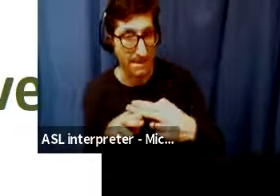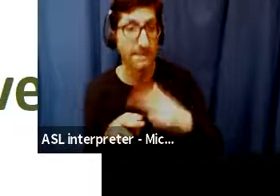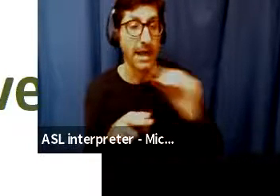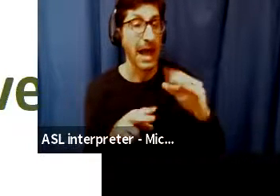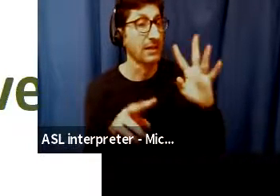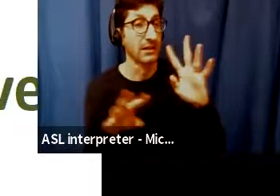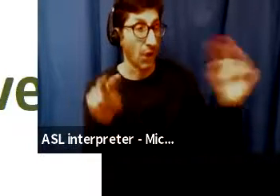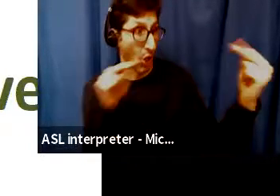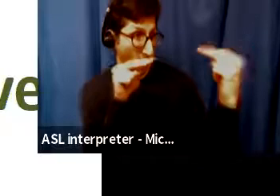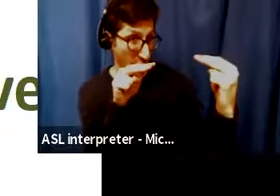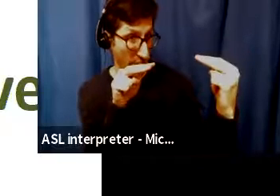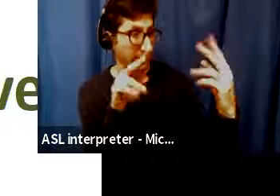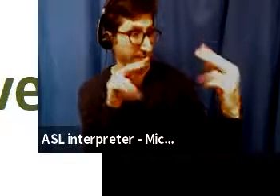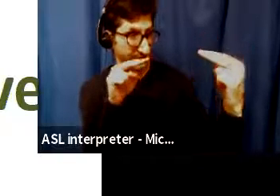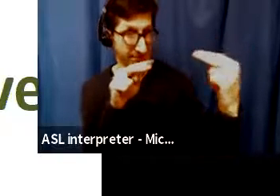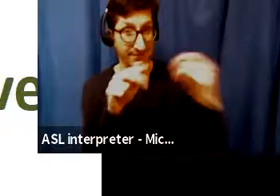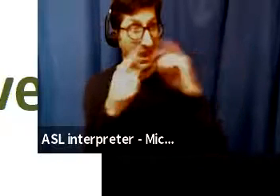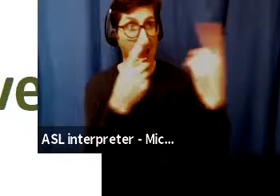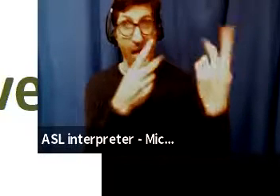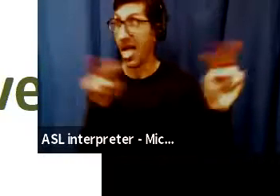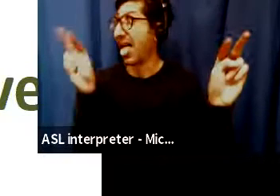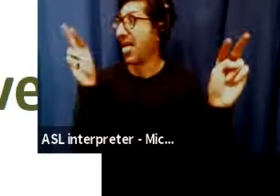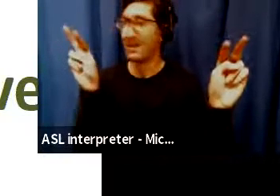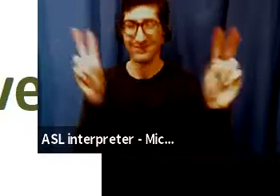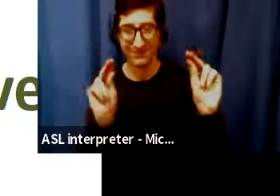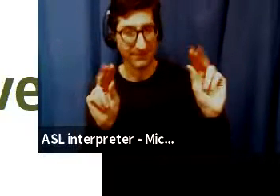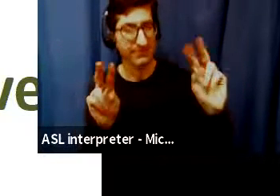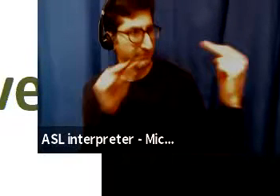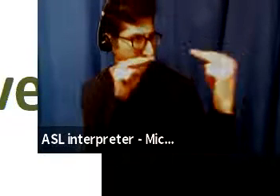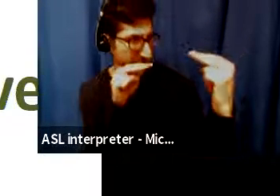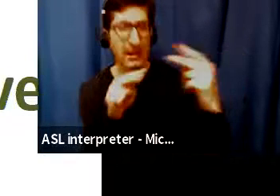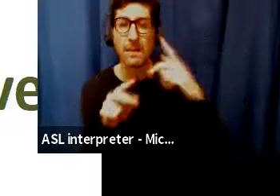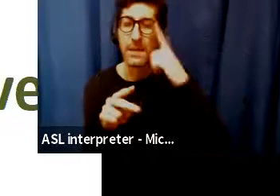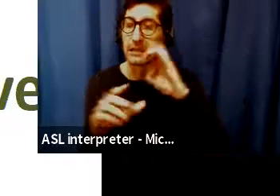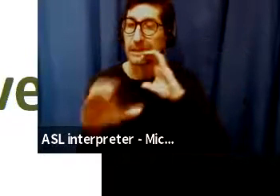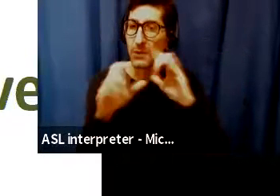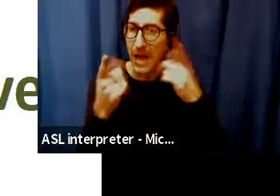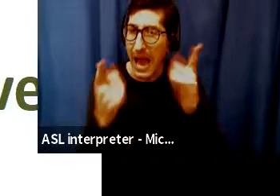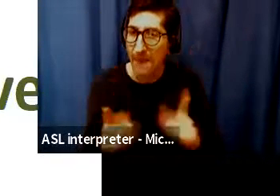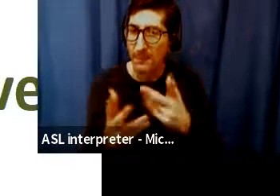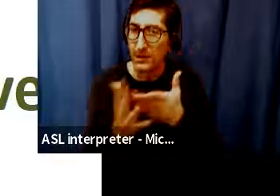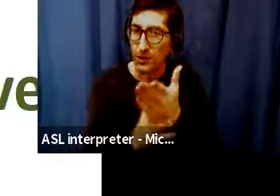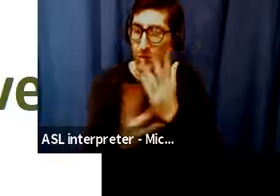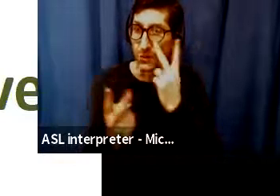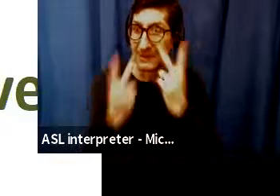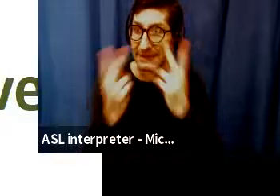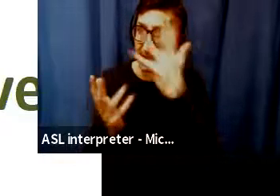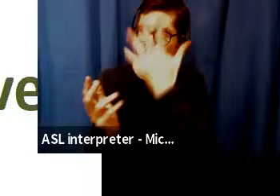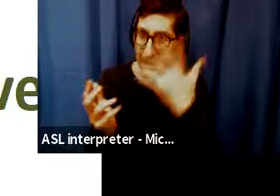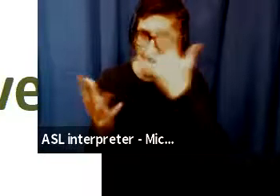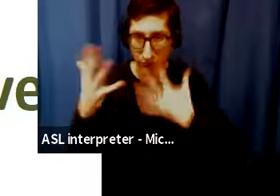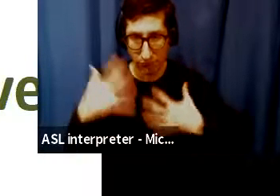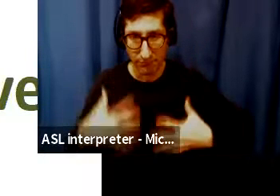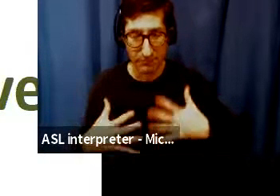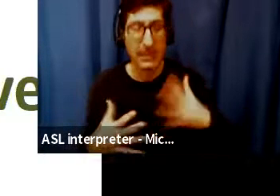communication is visual, and so a lot of people with vision disabilities